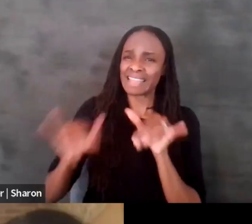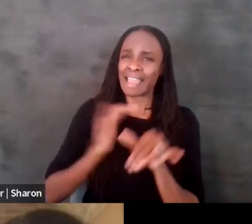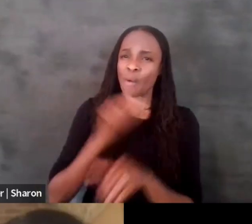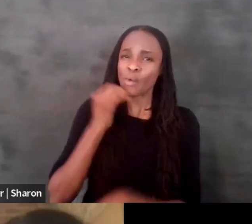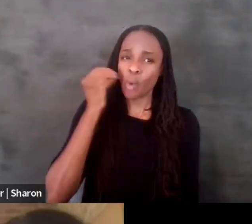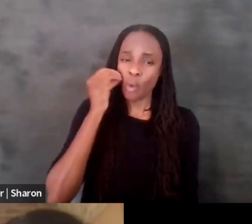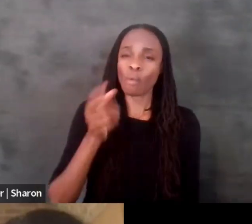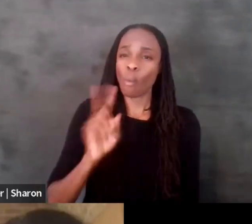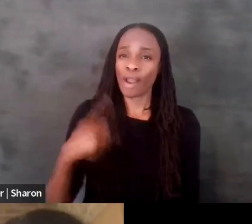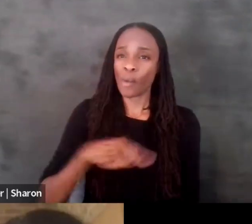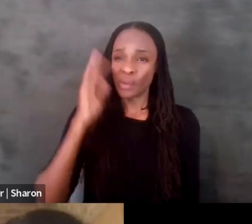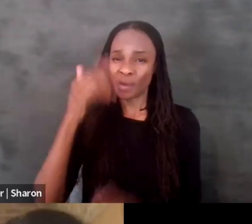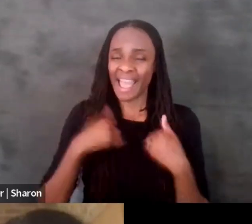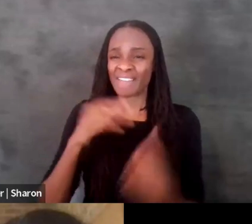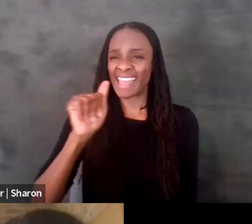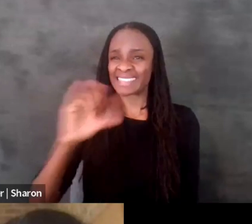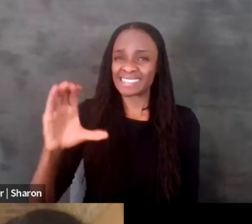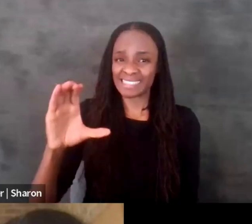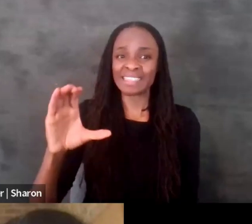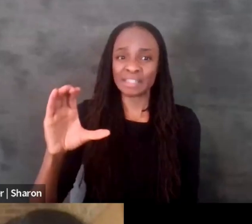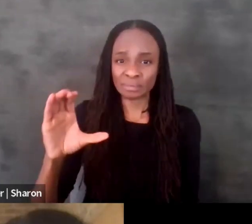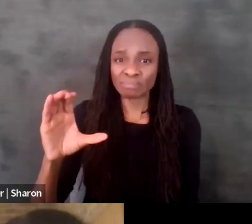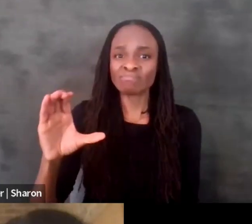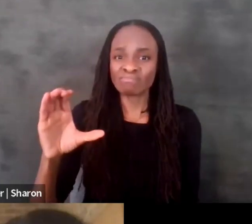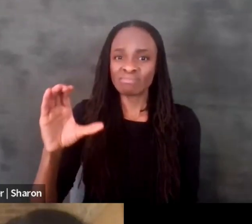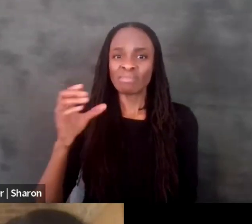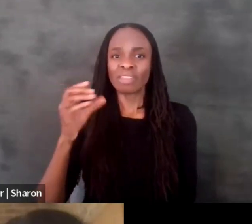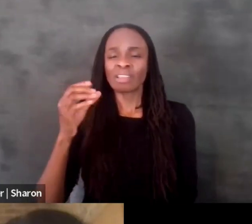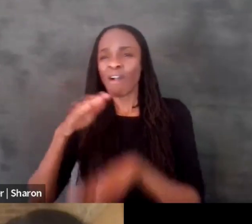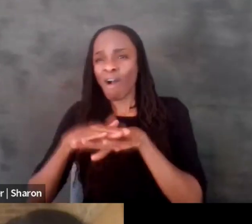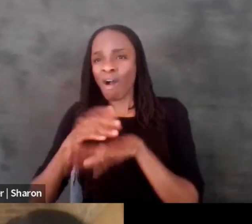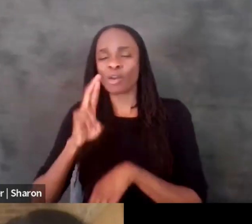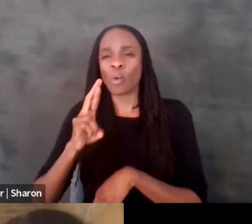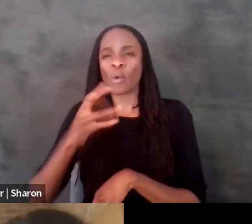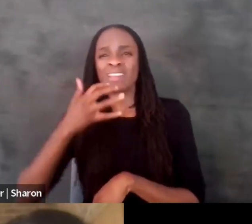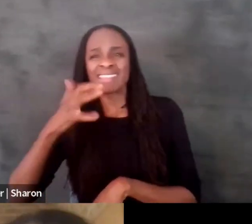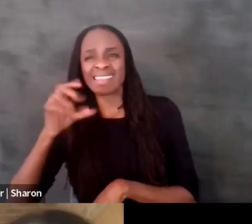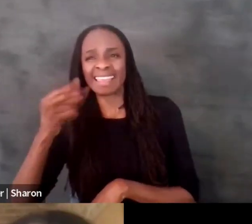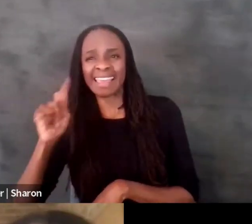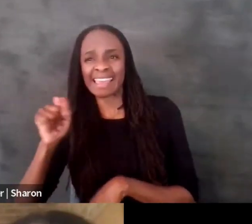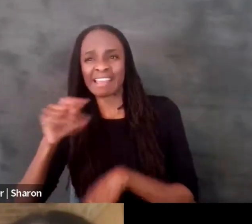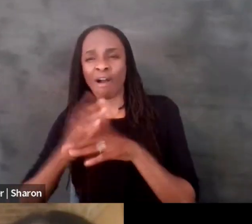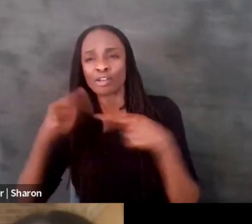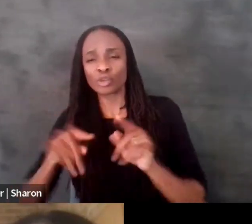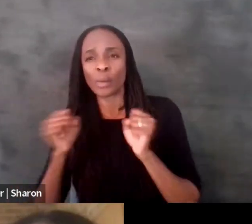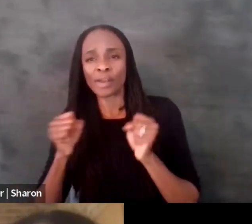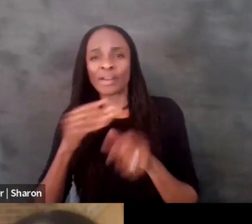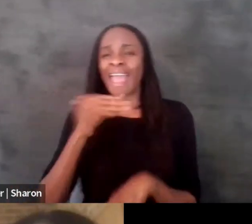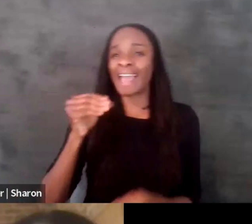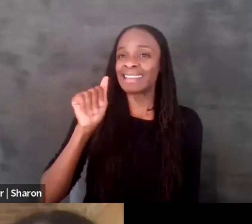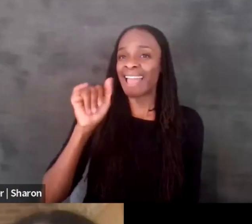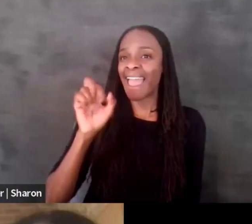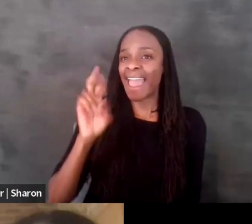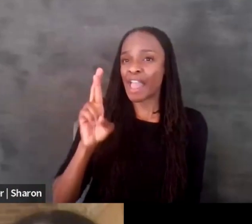we would have air conditioning on or the heaters on during winter and then air purifiers.